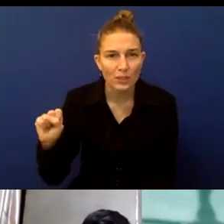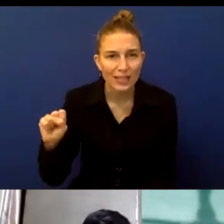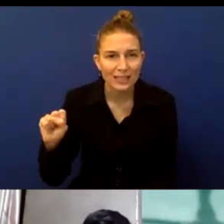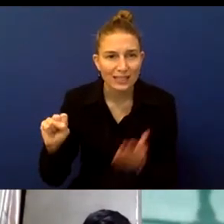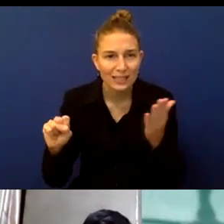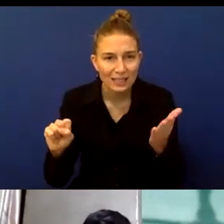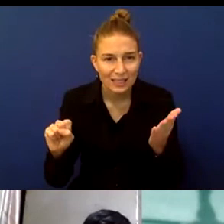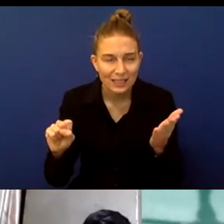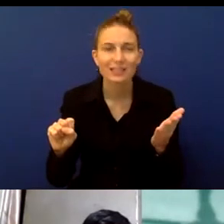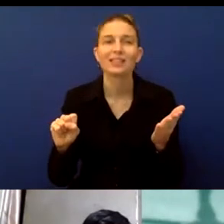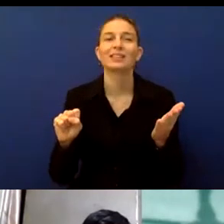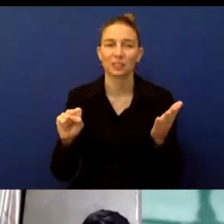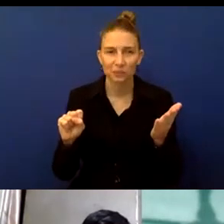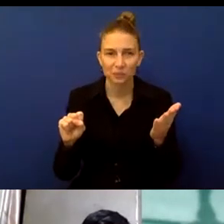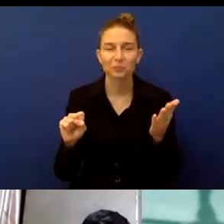Okay.